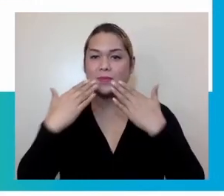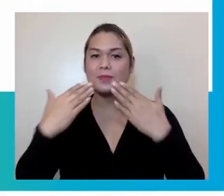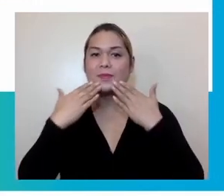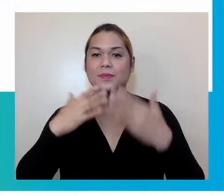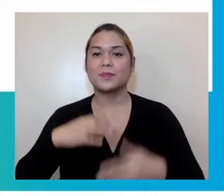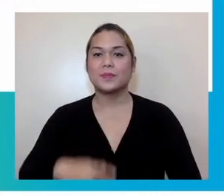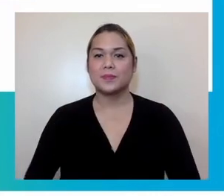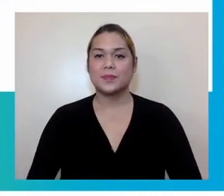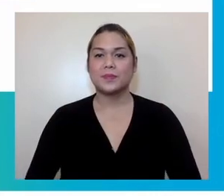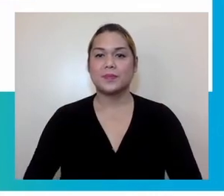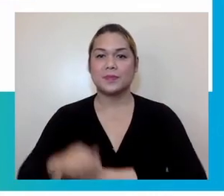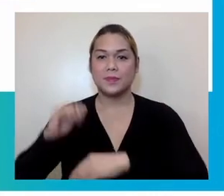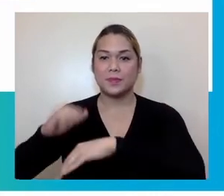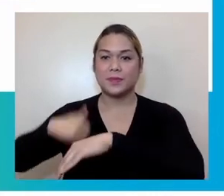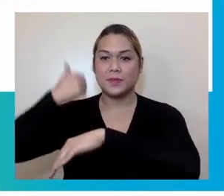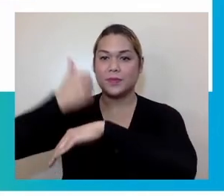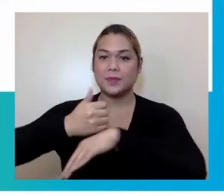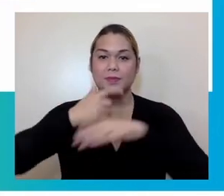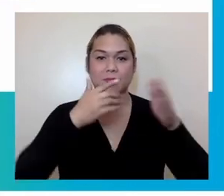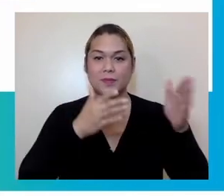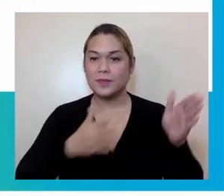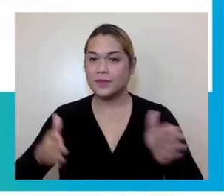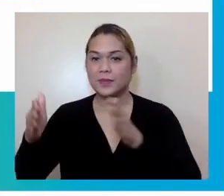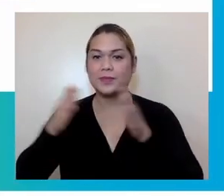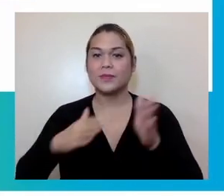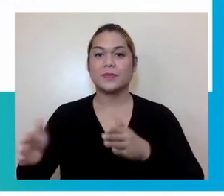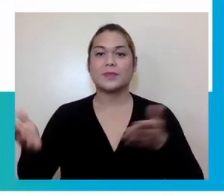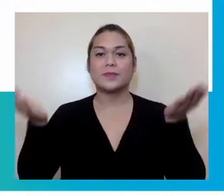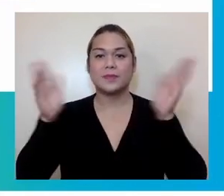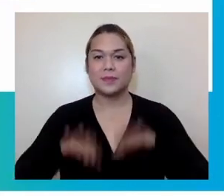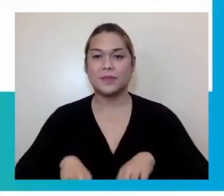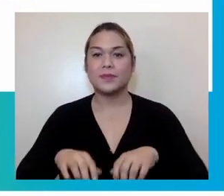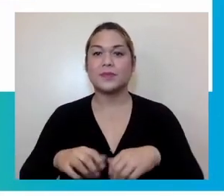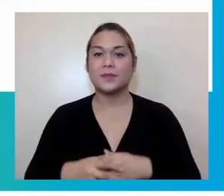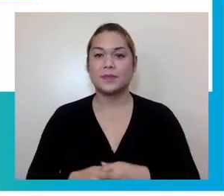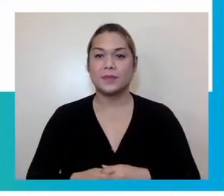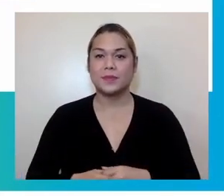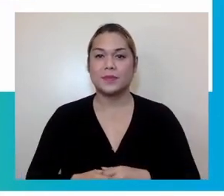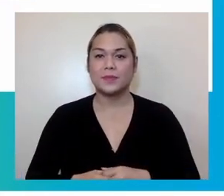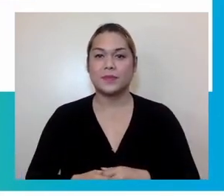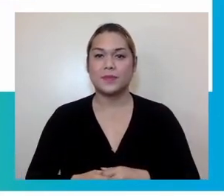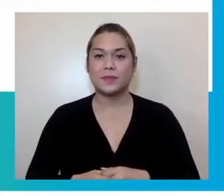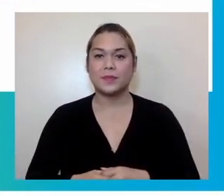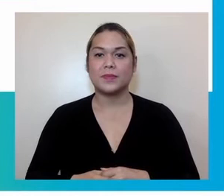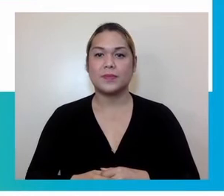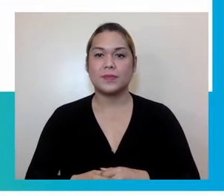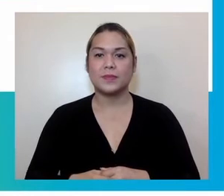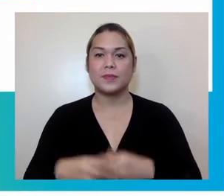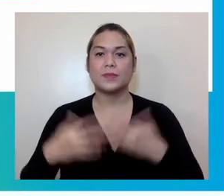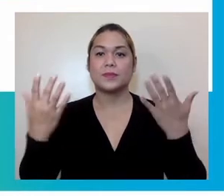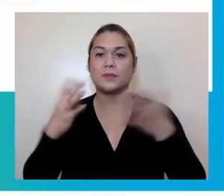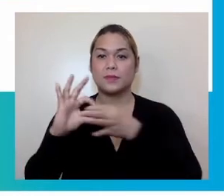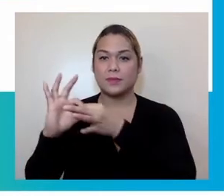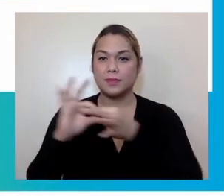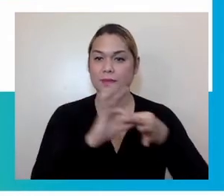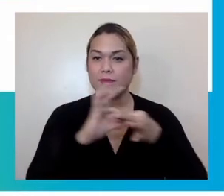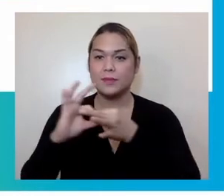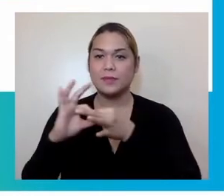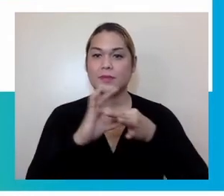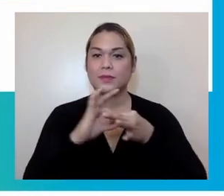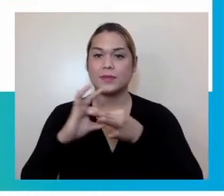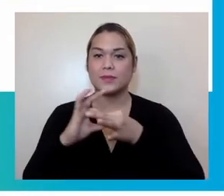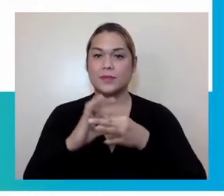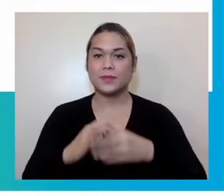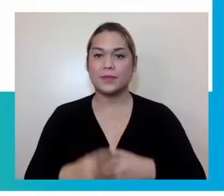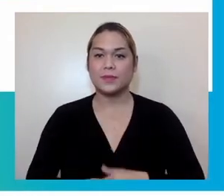event. My name's Sophie Richmond, and I'm the coordinator of the Big Shift campaign, calling for the MDBs and other public